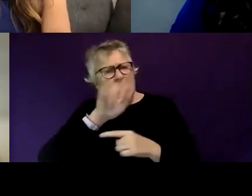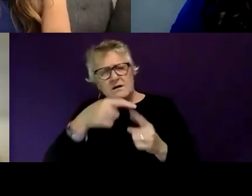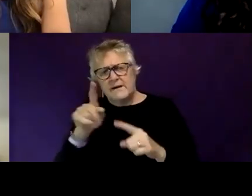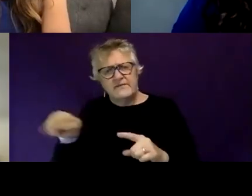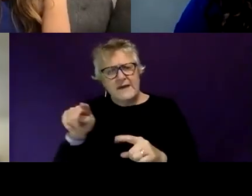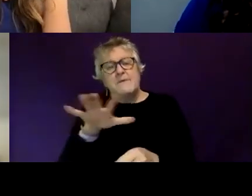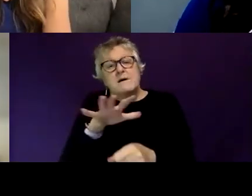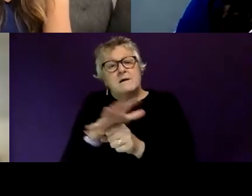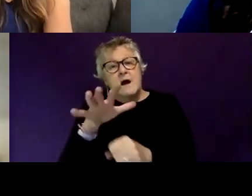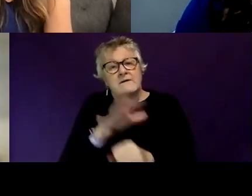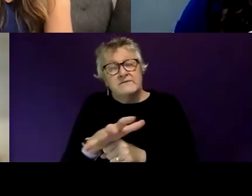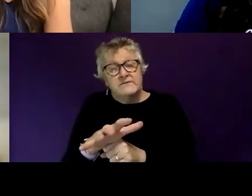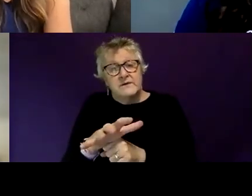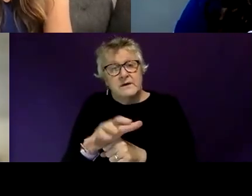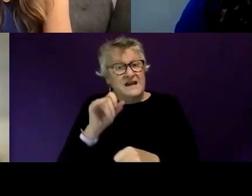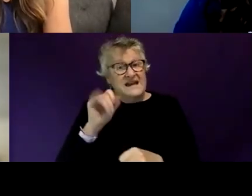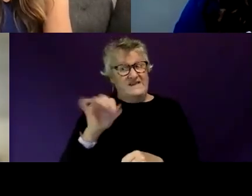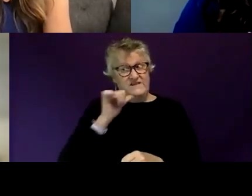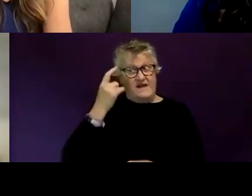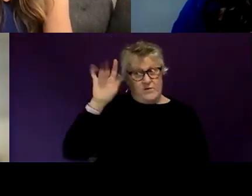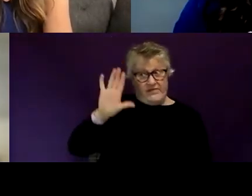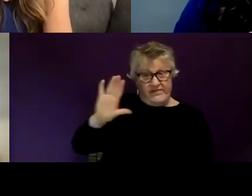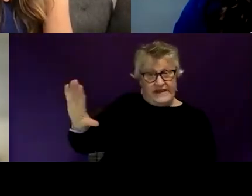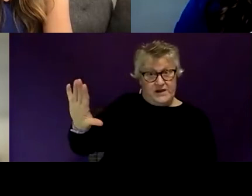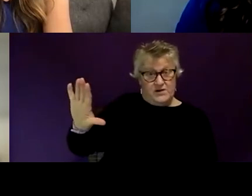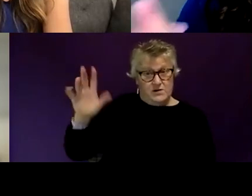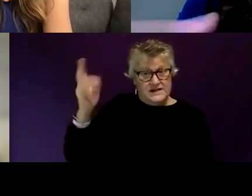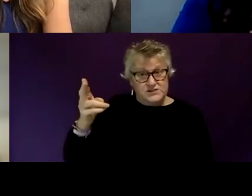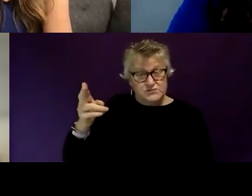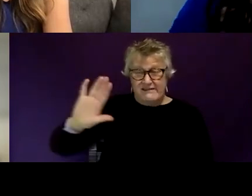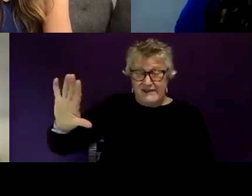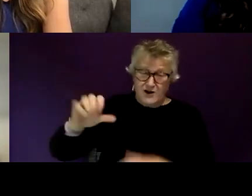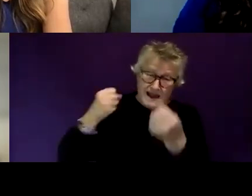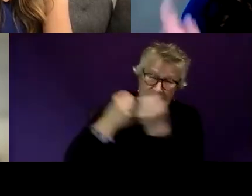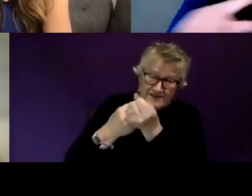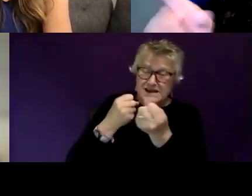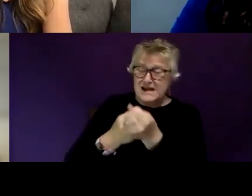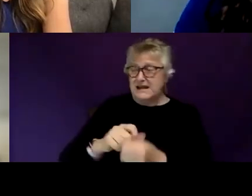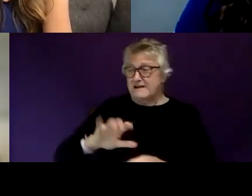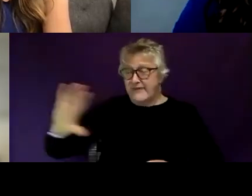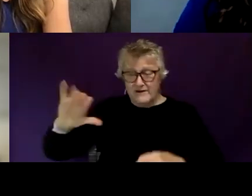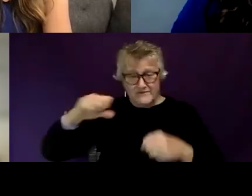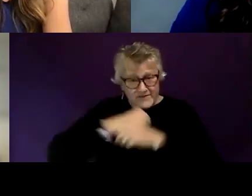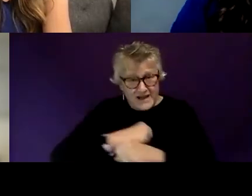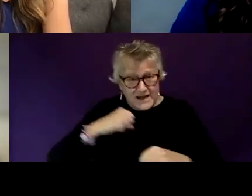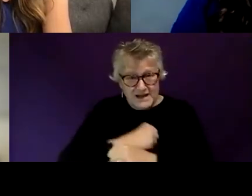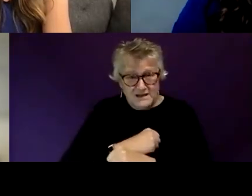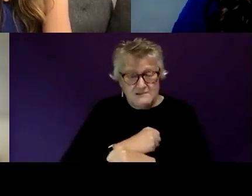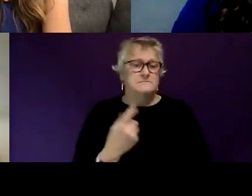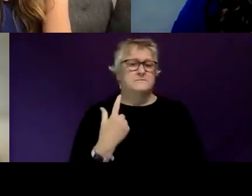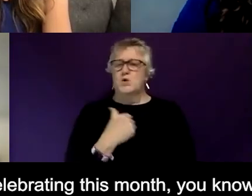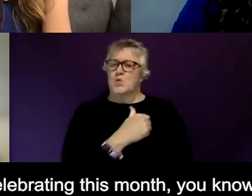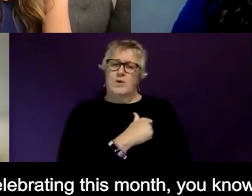wasn't for their history of being here, advocating and fighting, we wouldn't be on this. We wouldn't be on this panel.